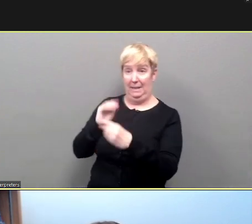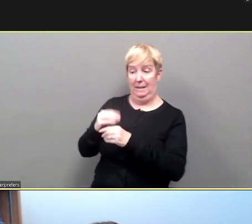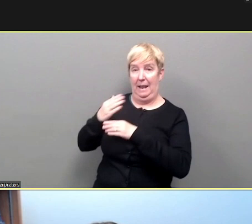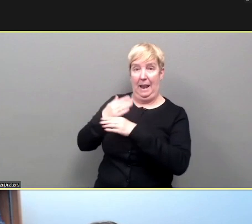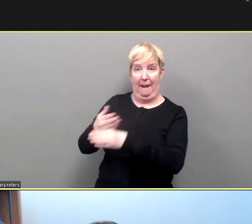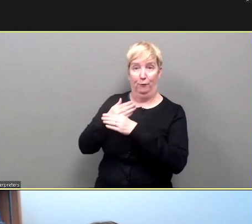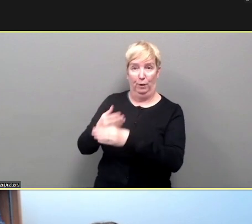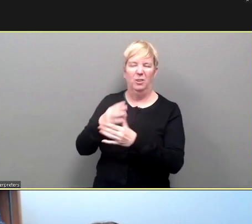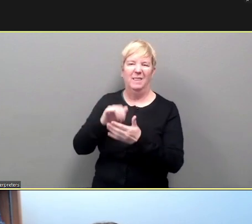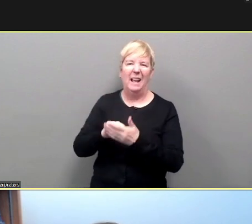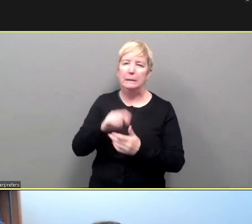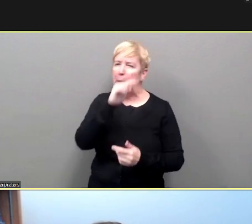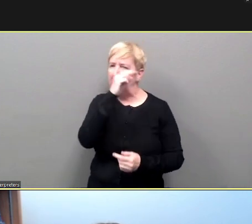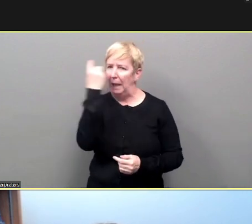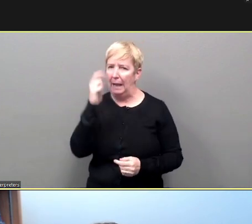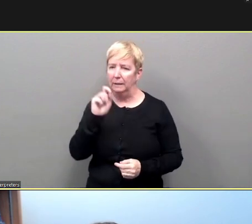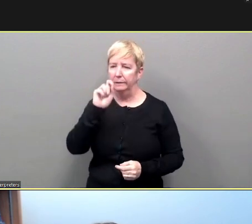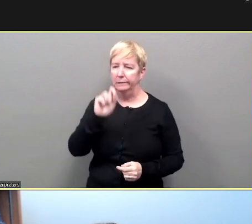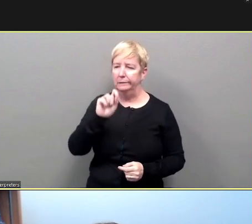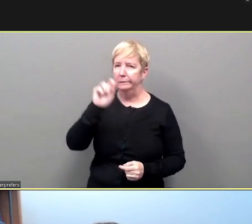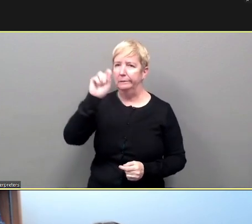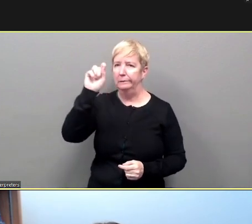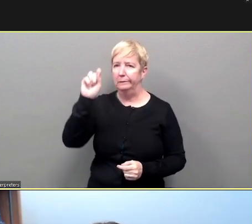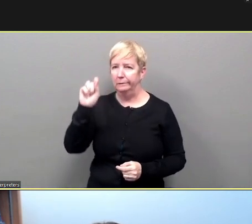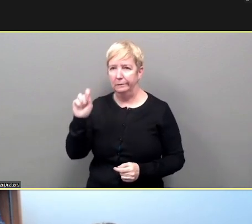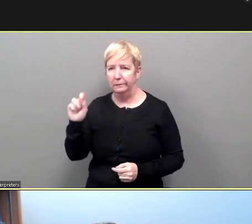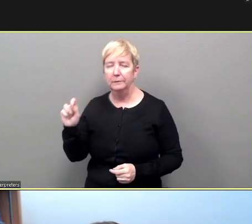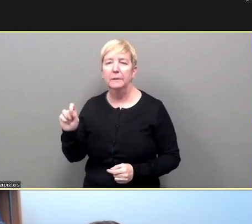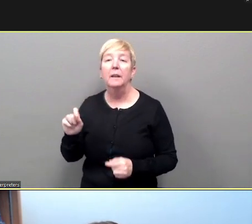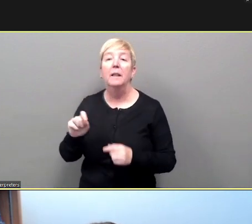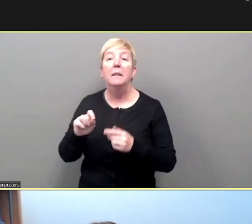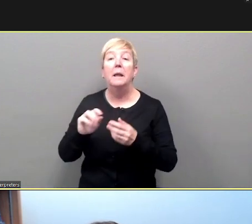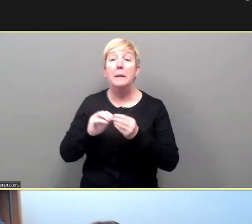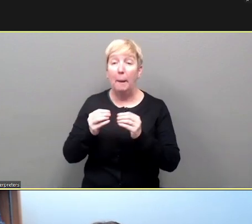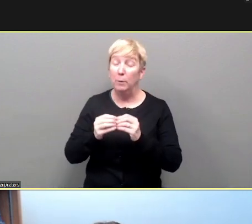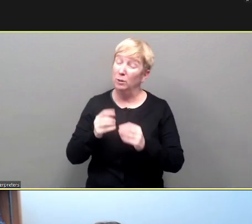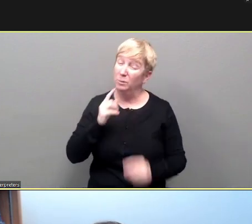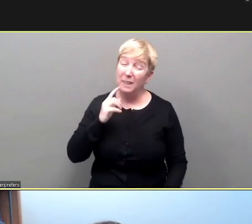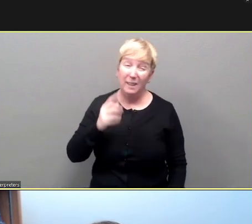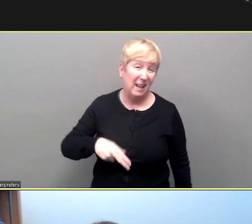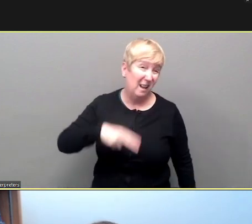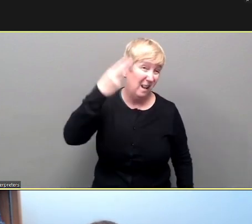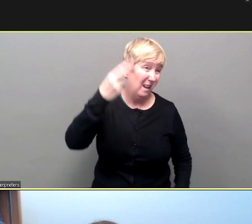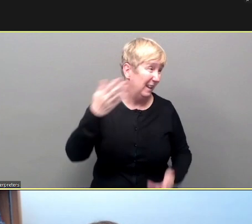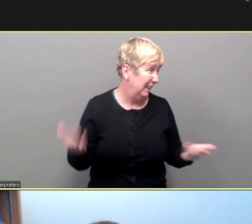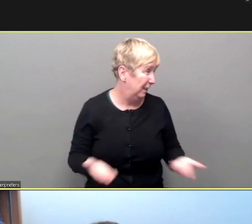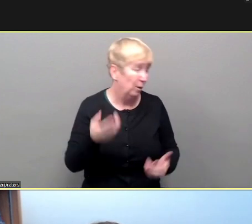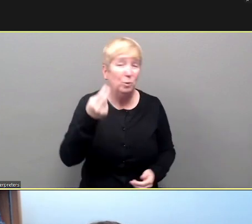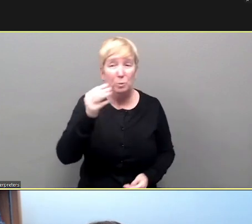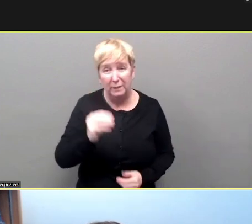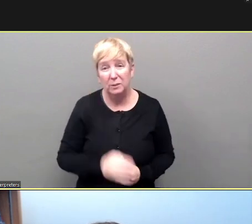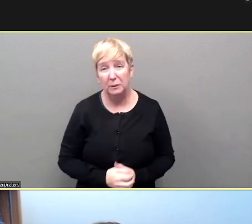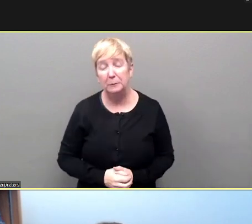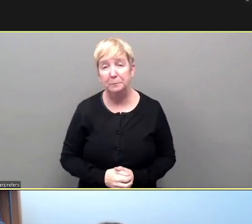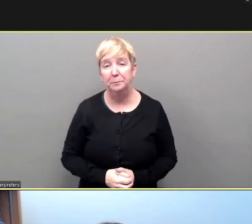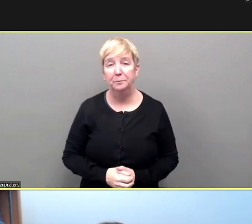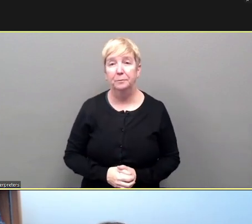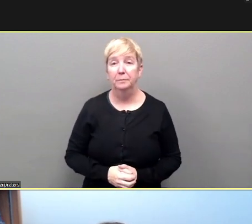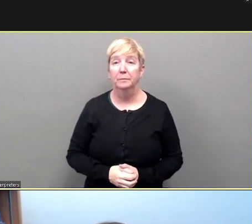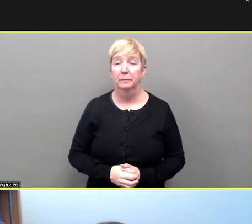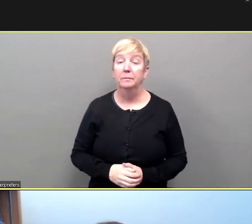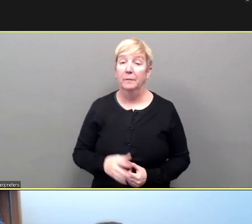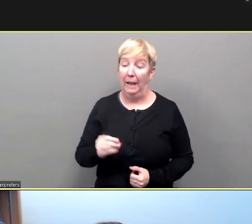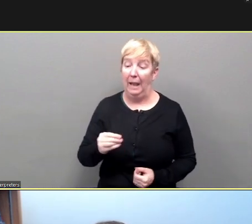black dotted line. Again, you can see that case rates are high in New Mexico, and we've seen a surge of cases,